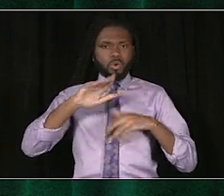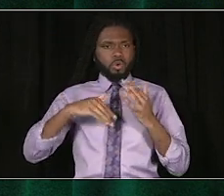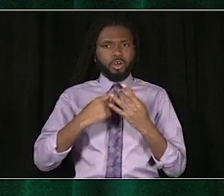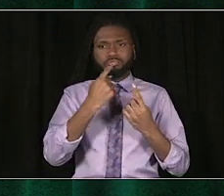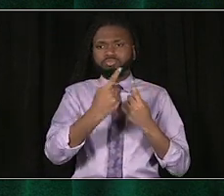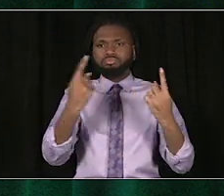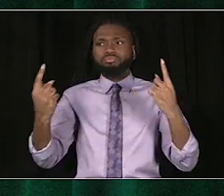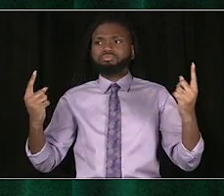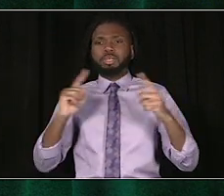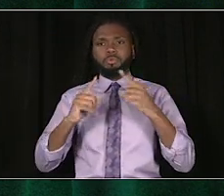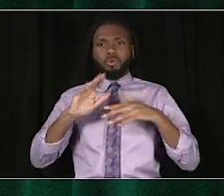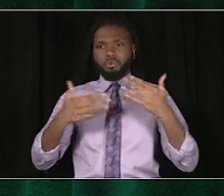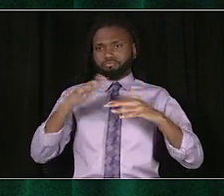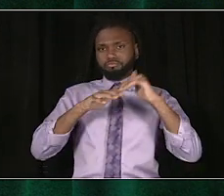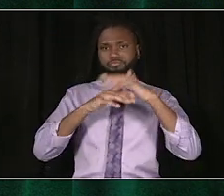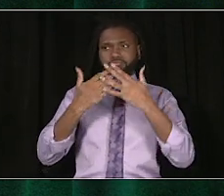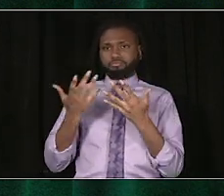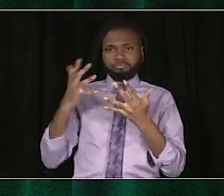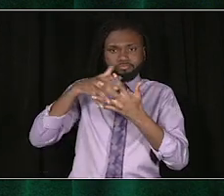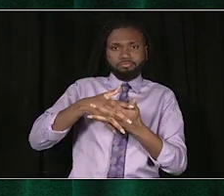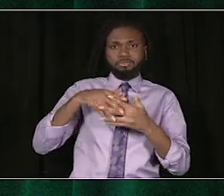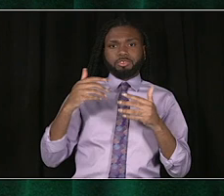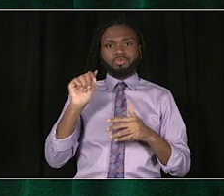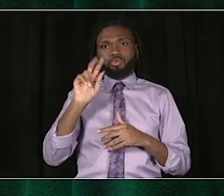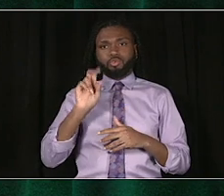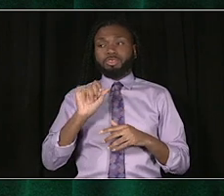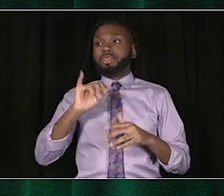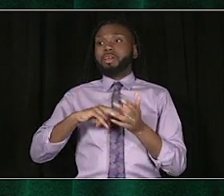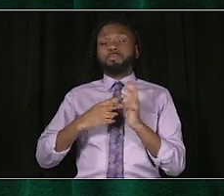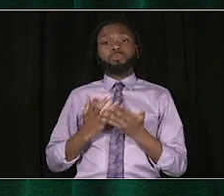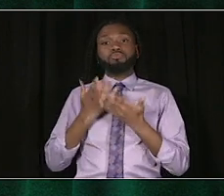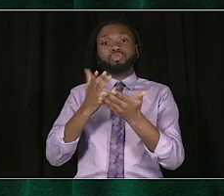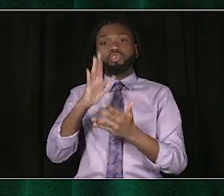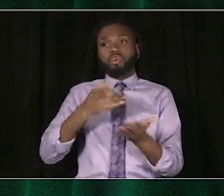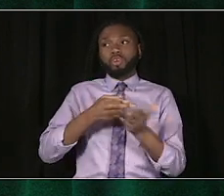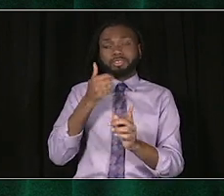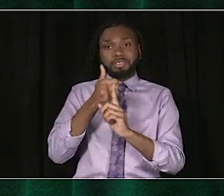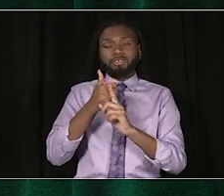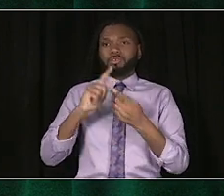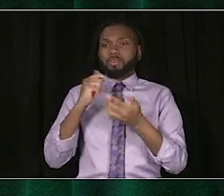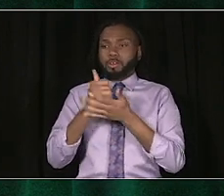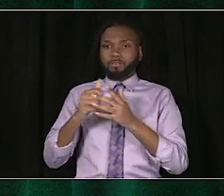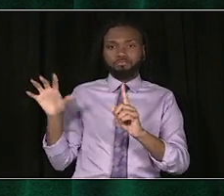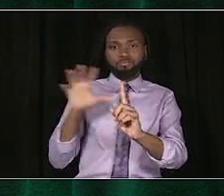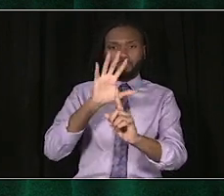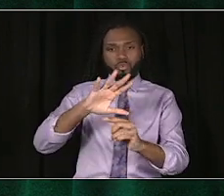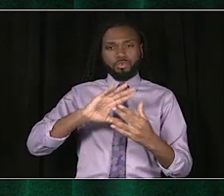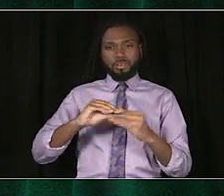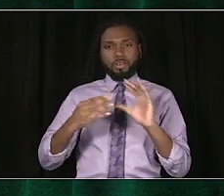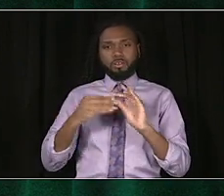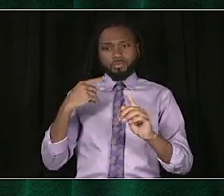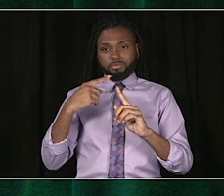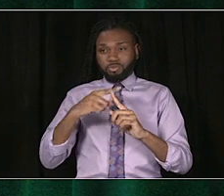woven into the fabric of the United States. And that means bringing your authentic self to bring your narrative to really create